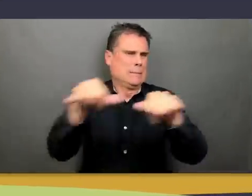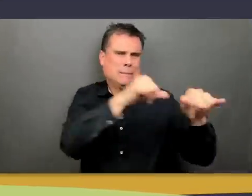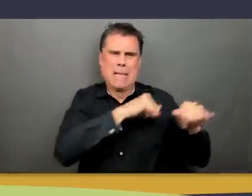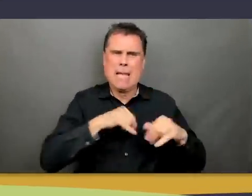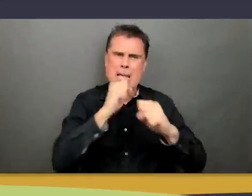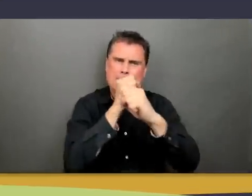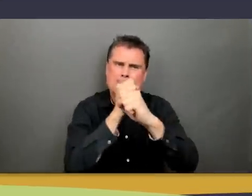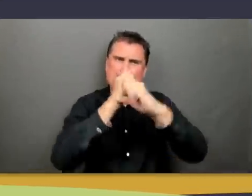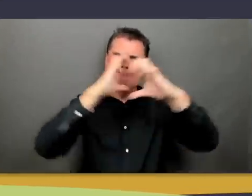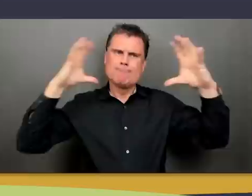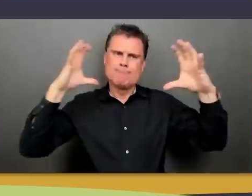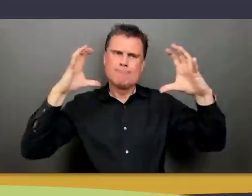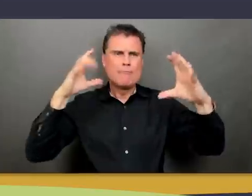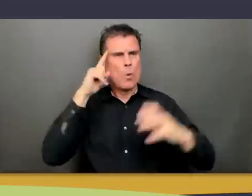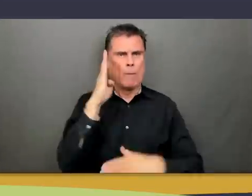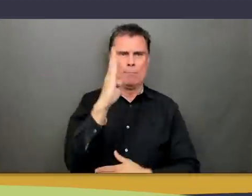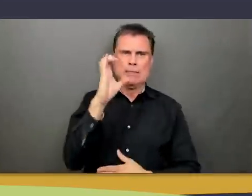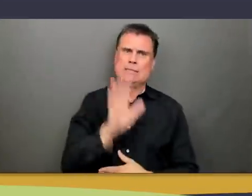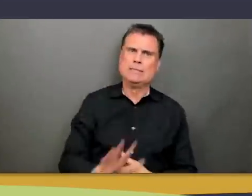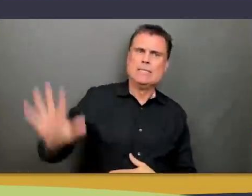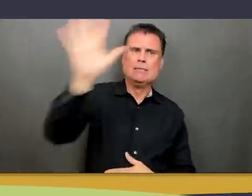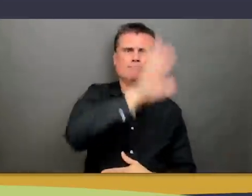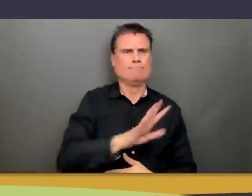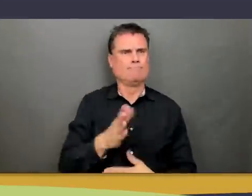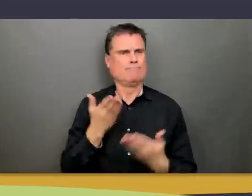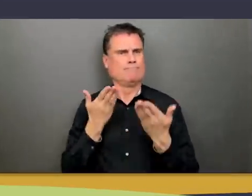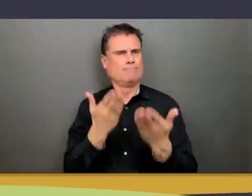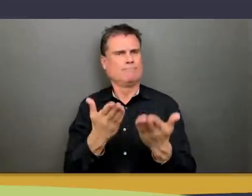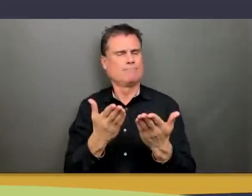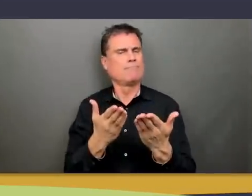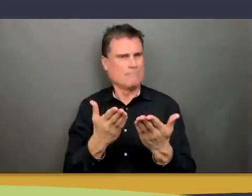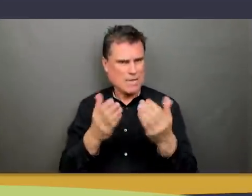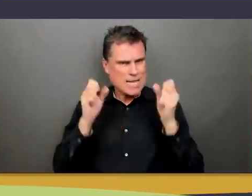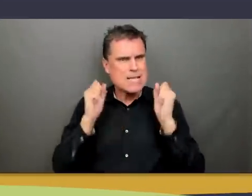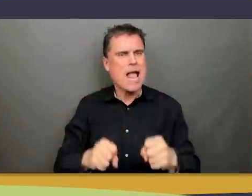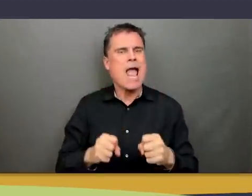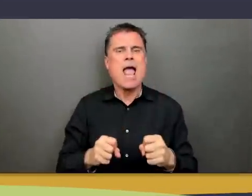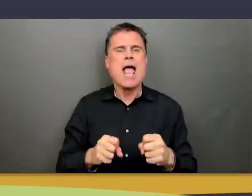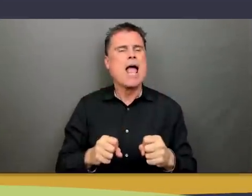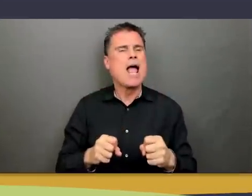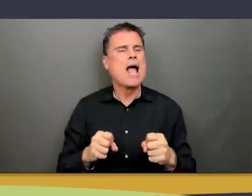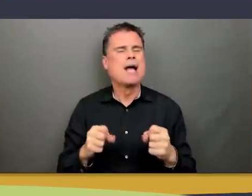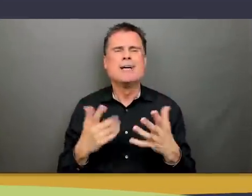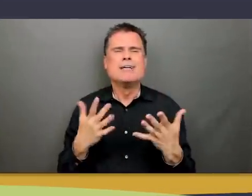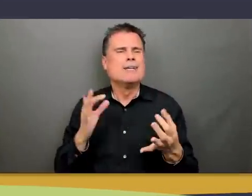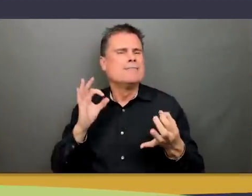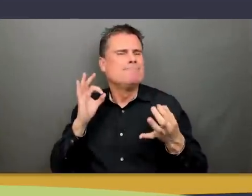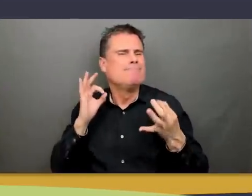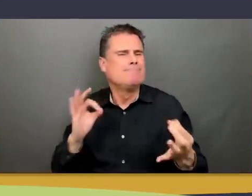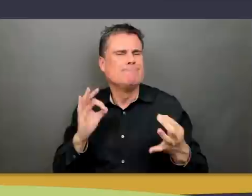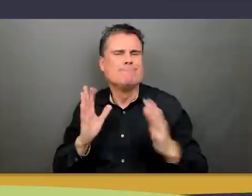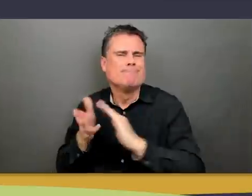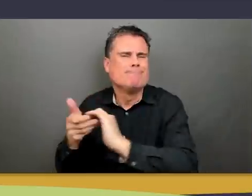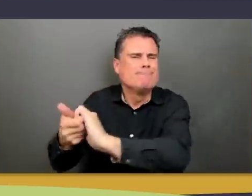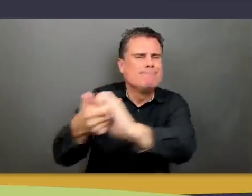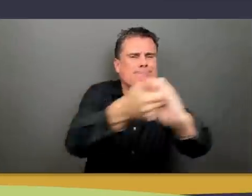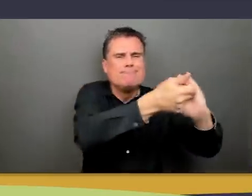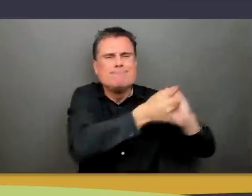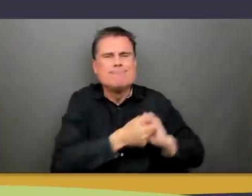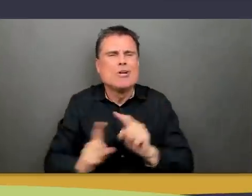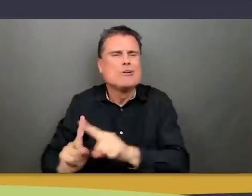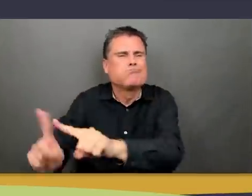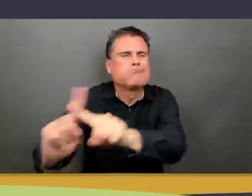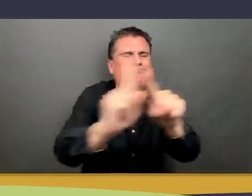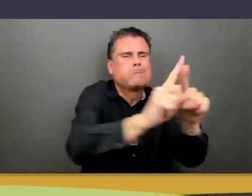We share your vision of a BC that truly works for everyone and stand beside you in your commitment to